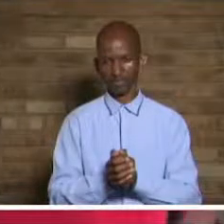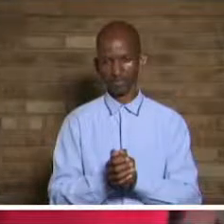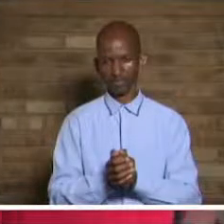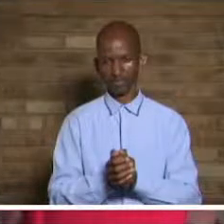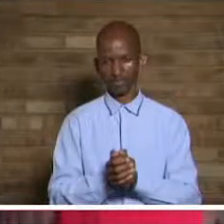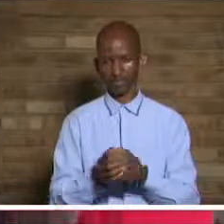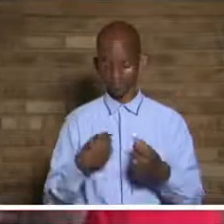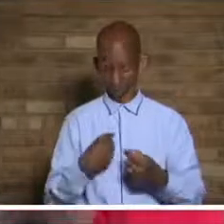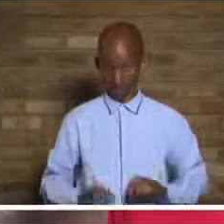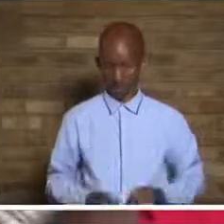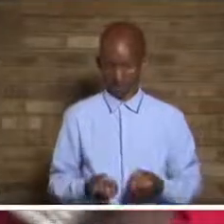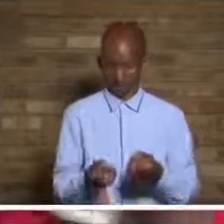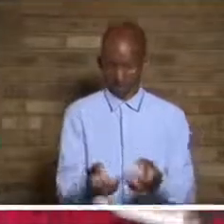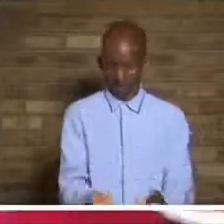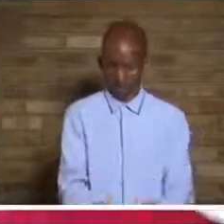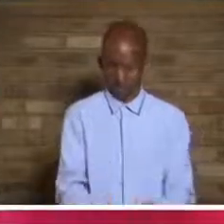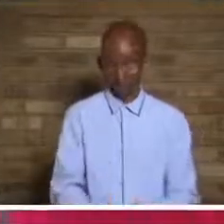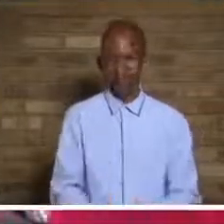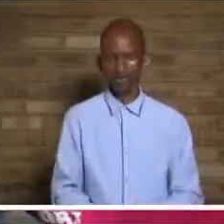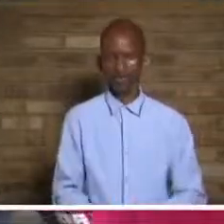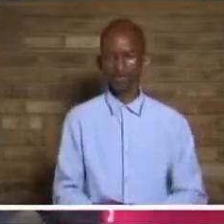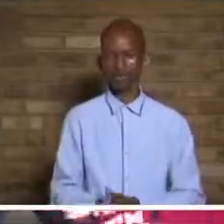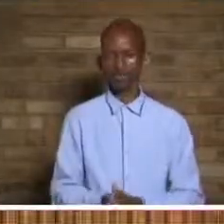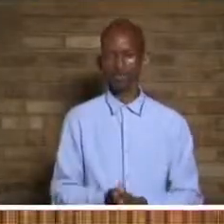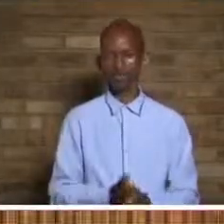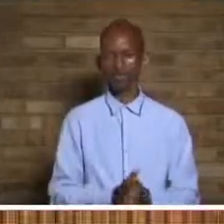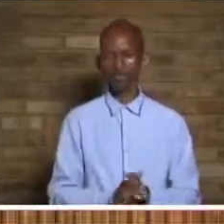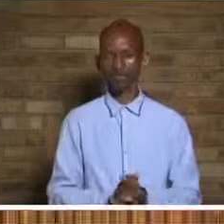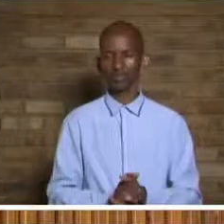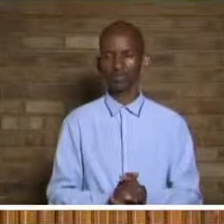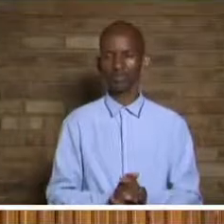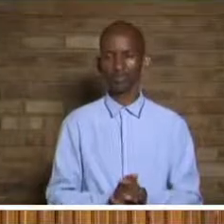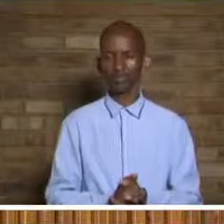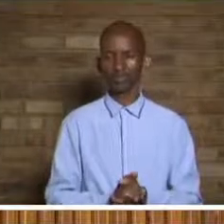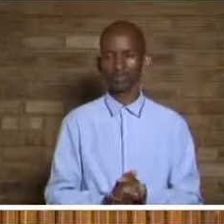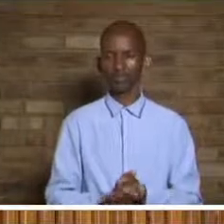Ke a submit. That's my submission. Thank you. Next.